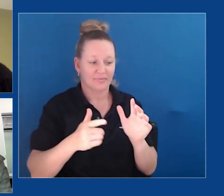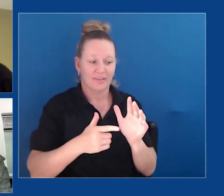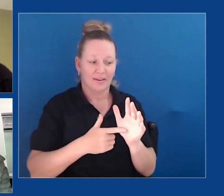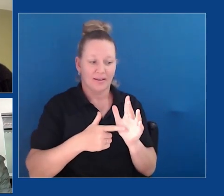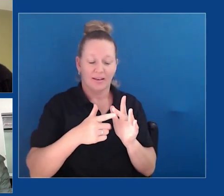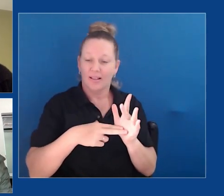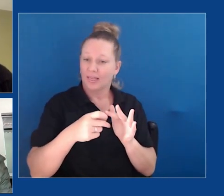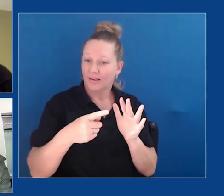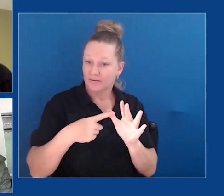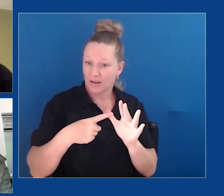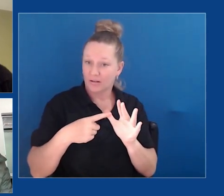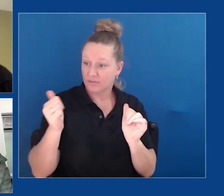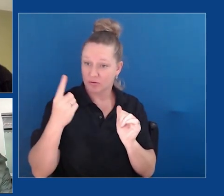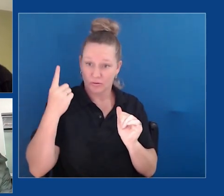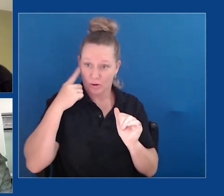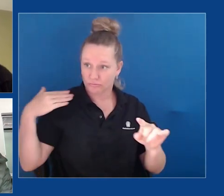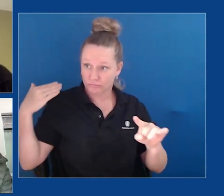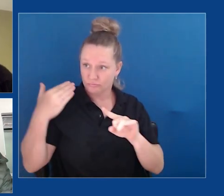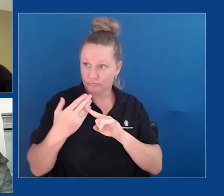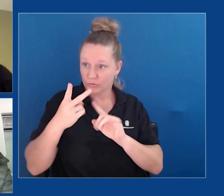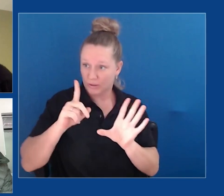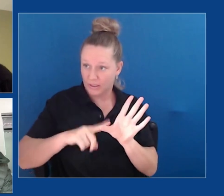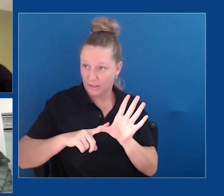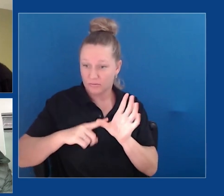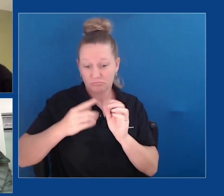20 years look like, please? What are you thinking?